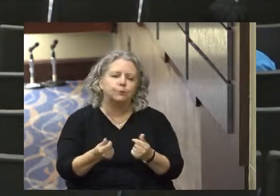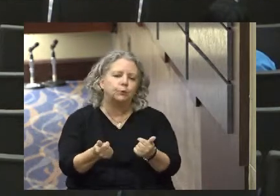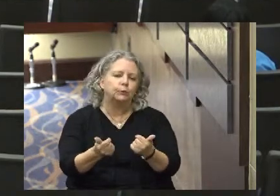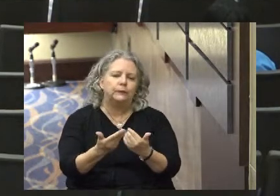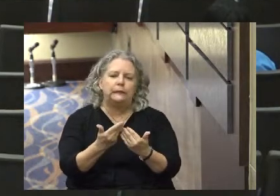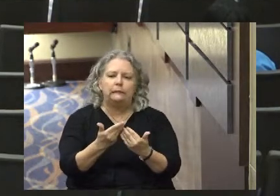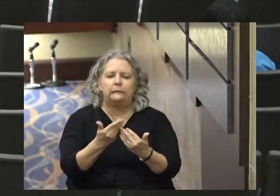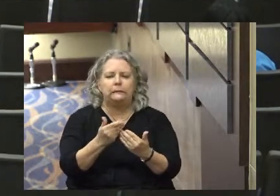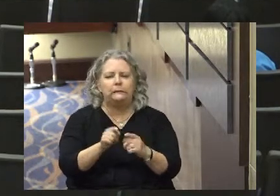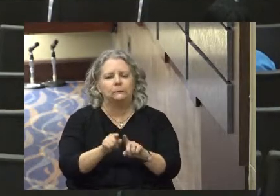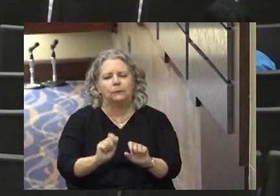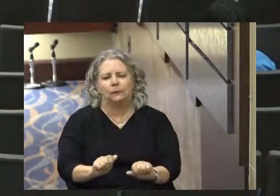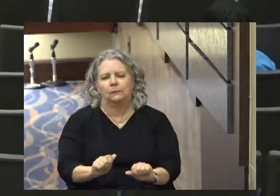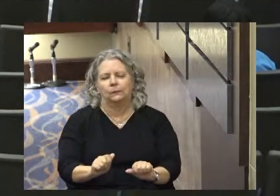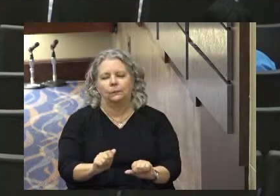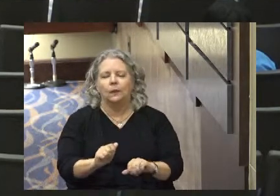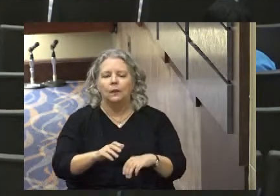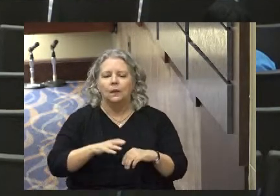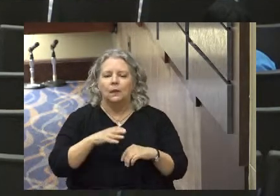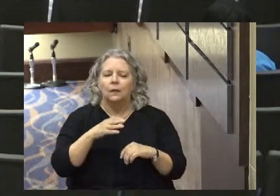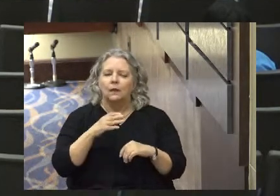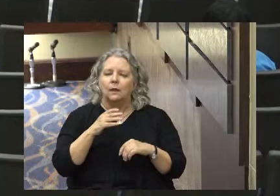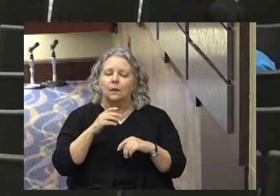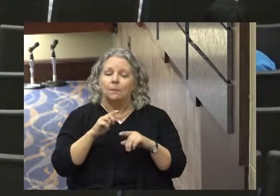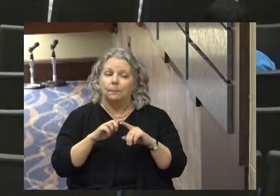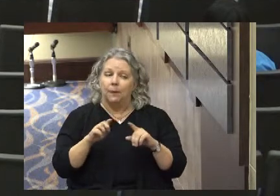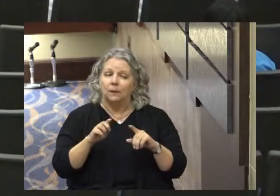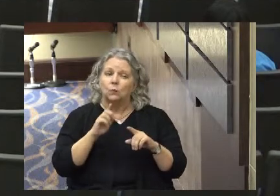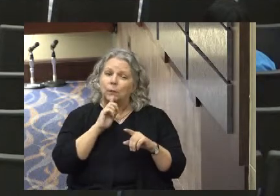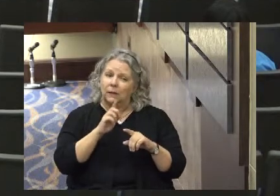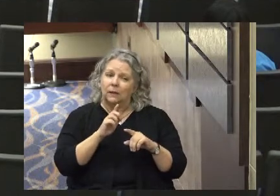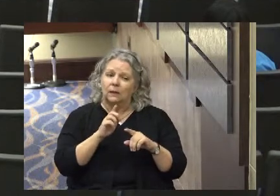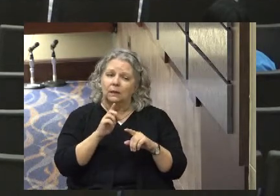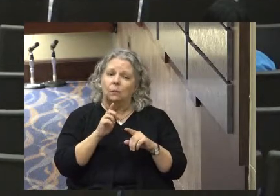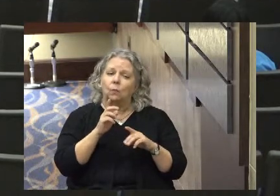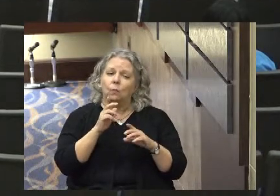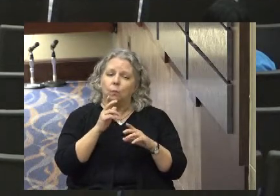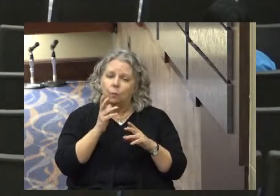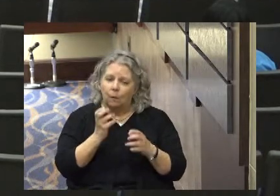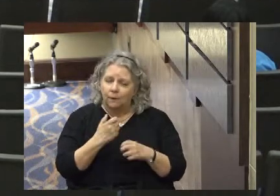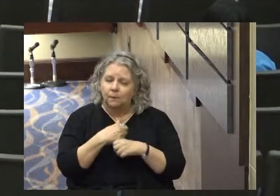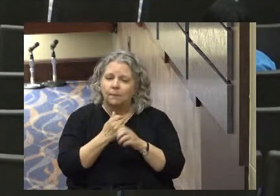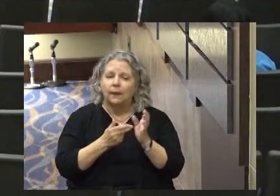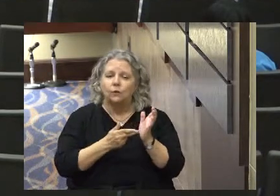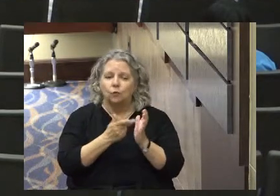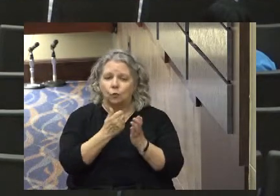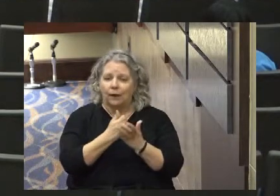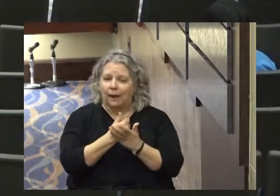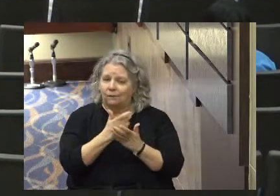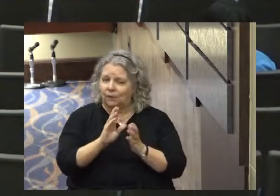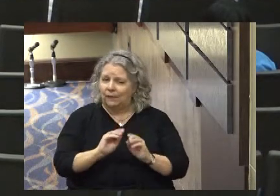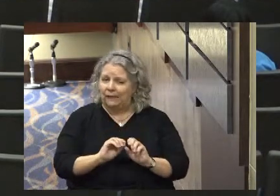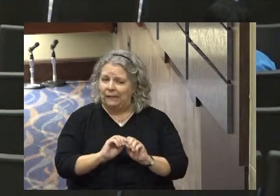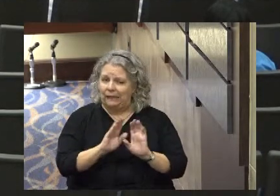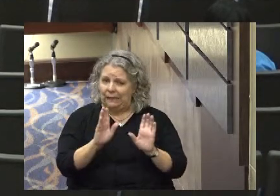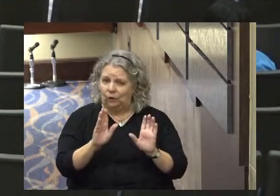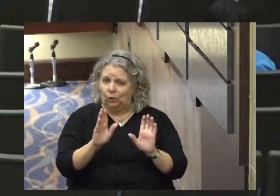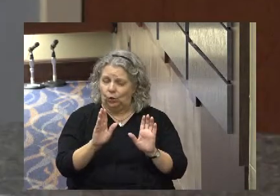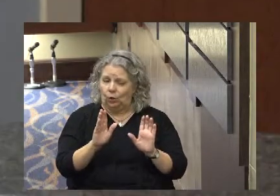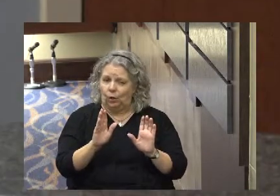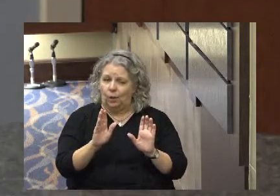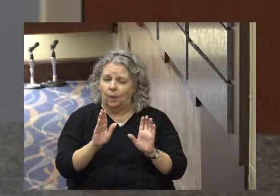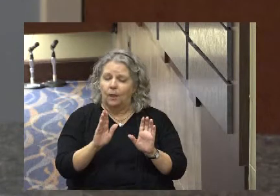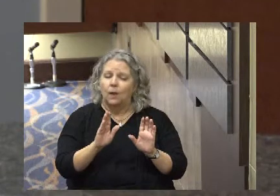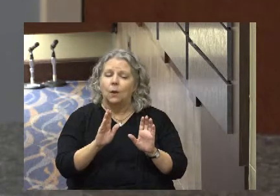change is. But the level of security, one of the things that I wanted to make sure was reiterated from a city perspective is, we want all